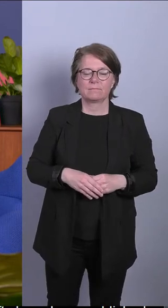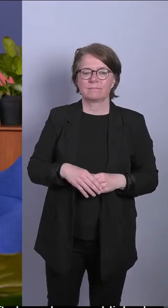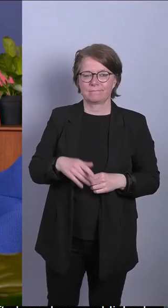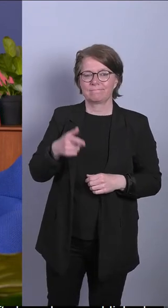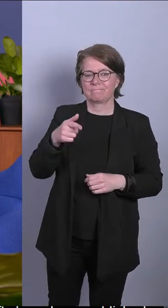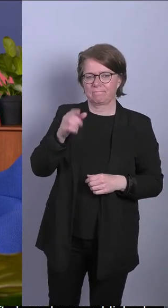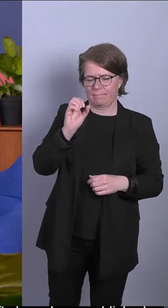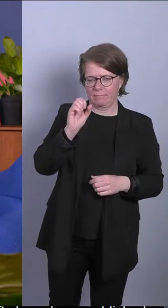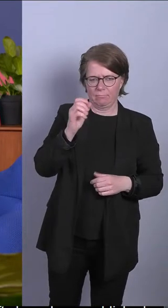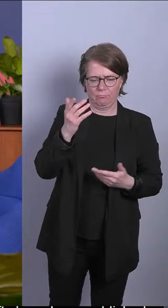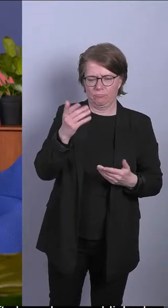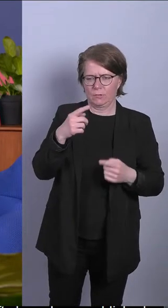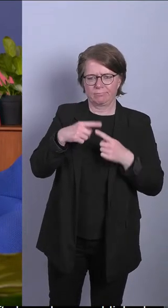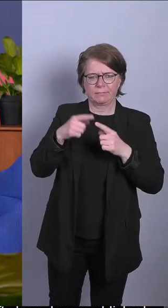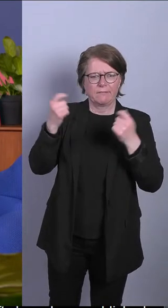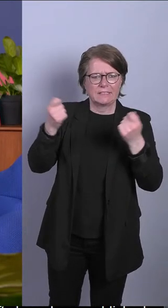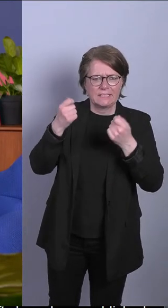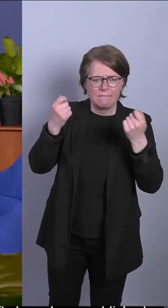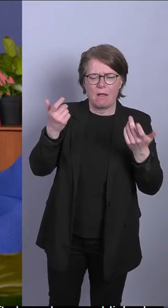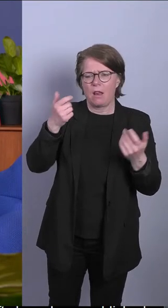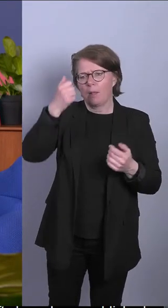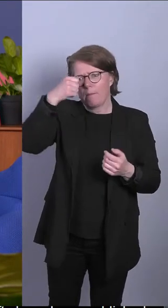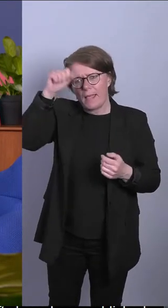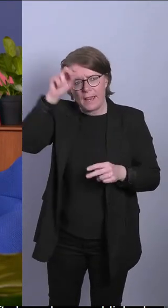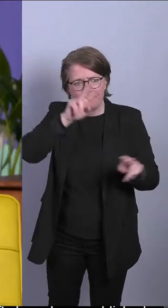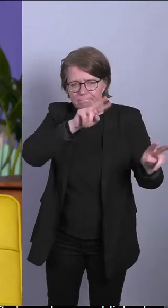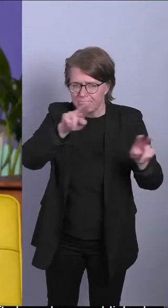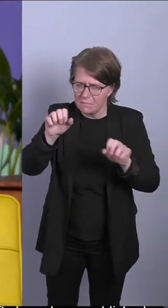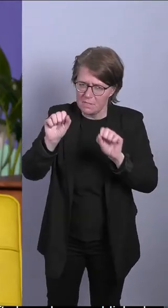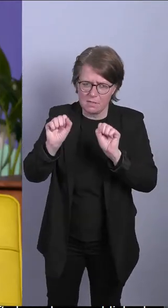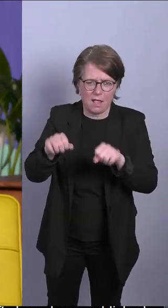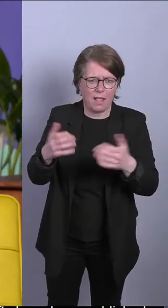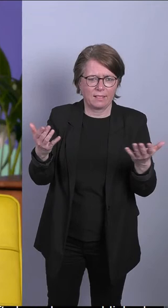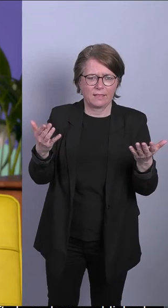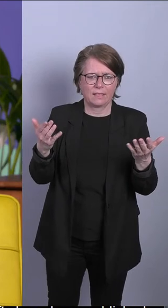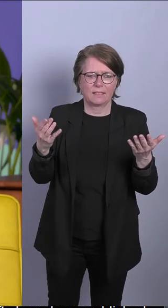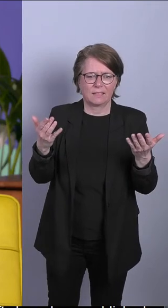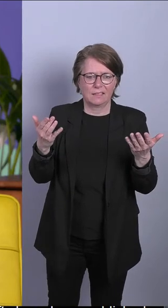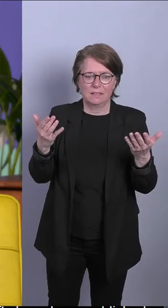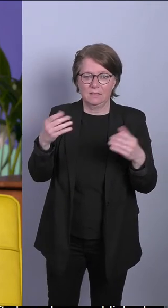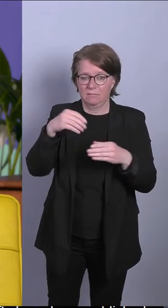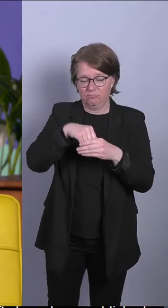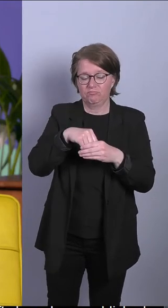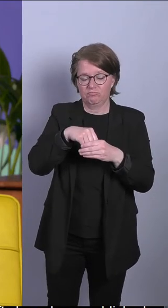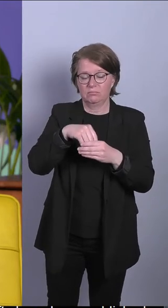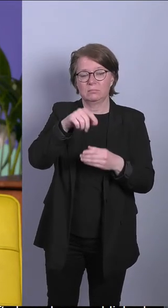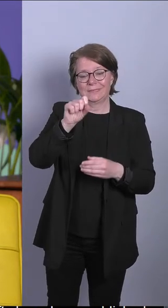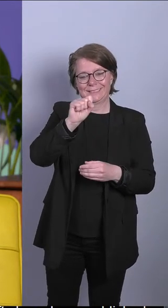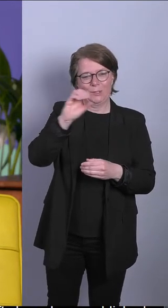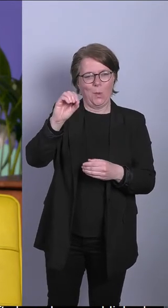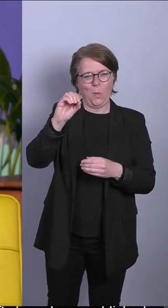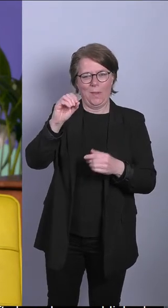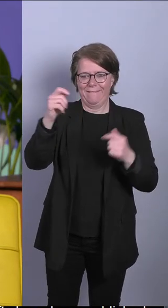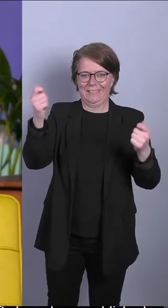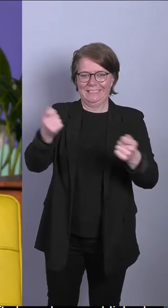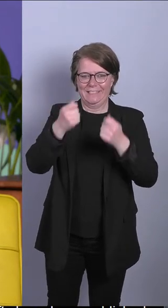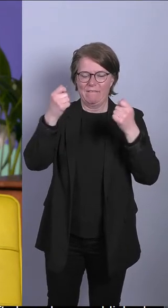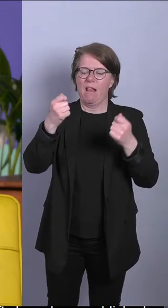Berlin. So that's one thing to be careful about. Then it's the role-specific training.